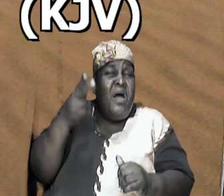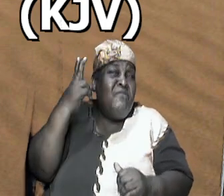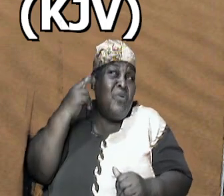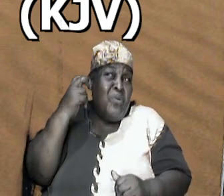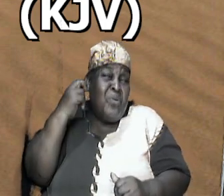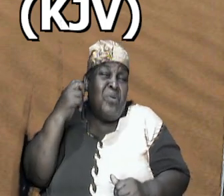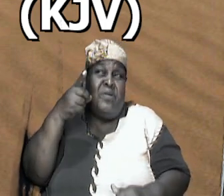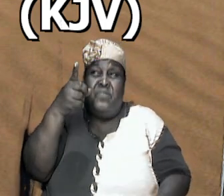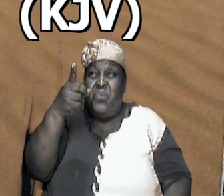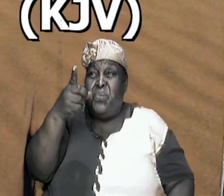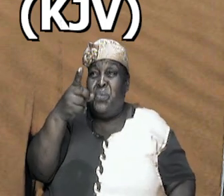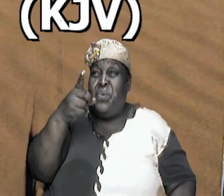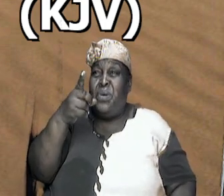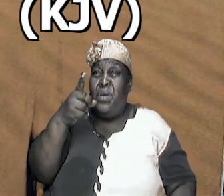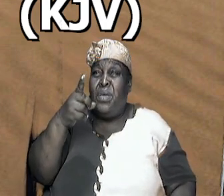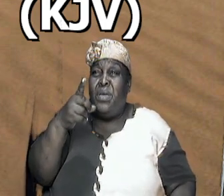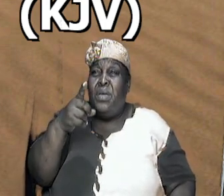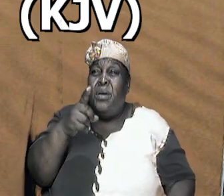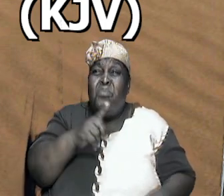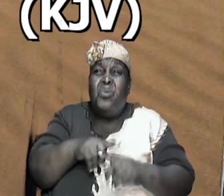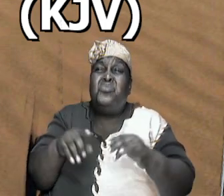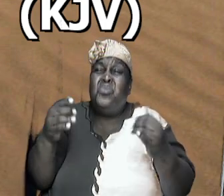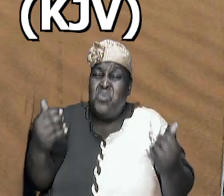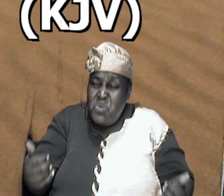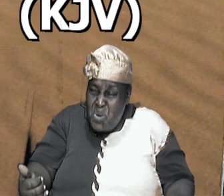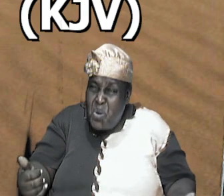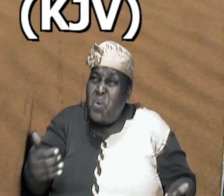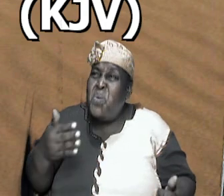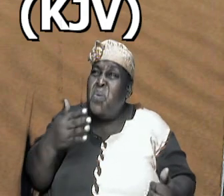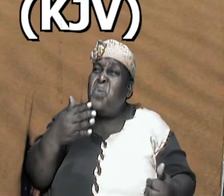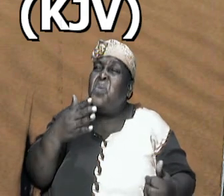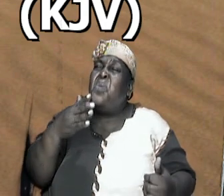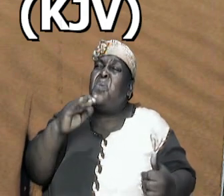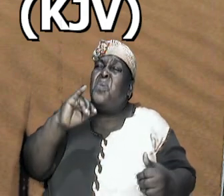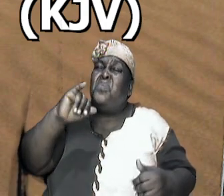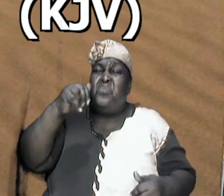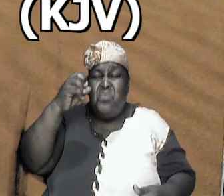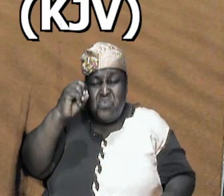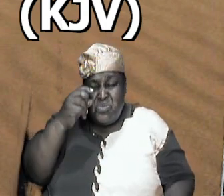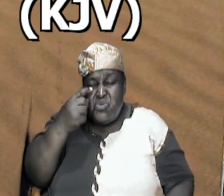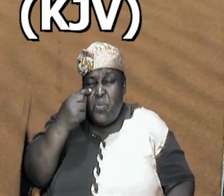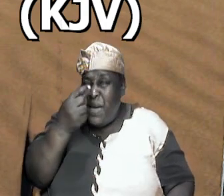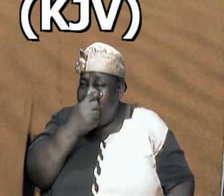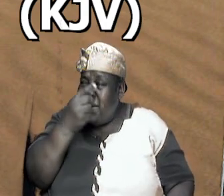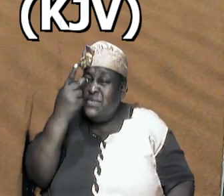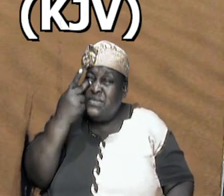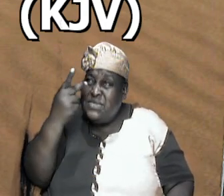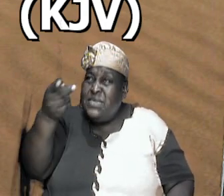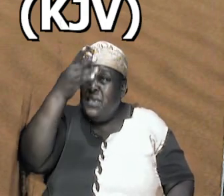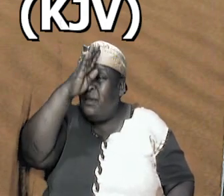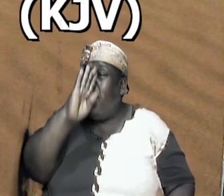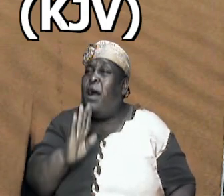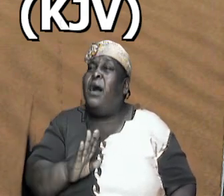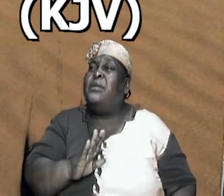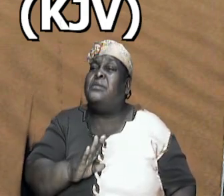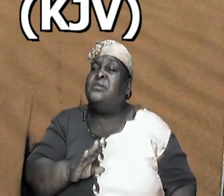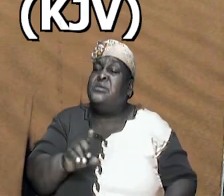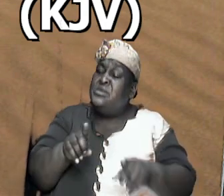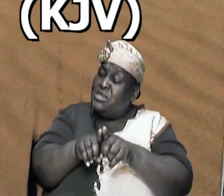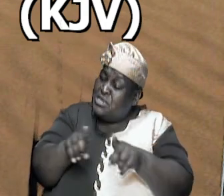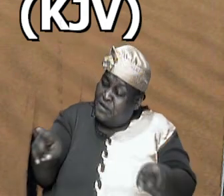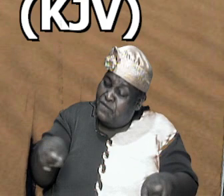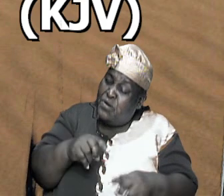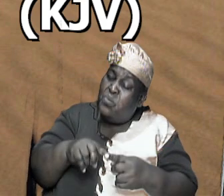thee. But he said, but now that mine eyes see thee. So it's a difference when you